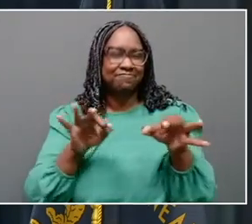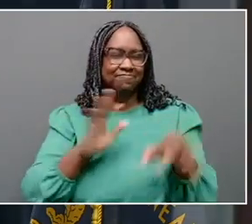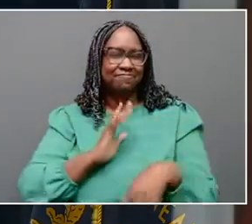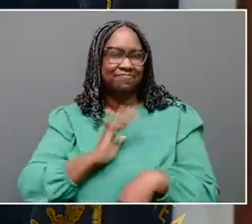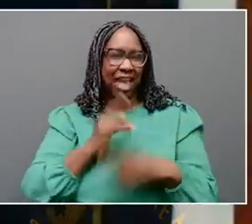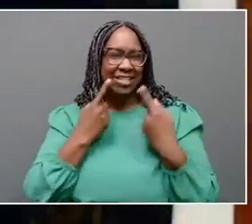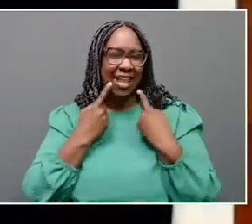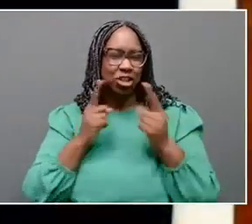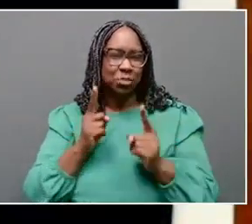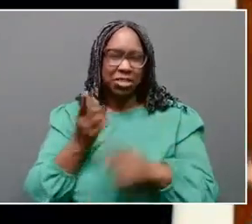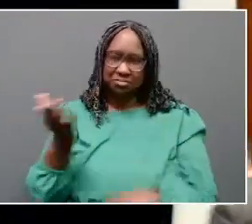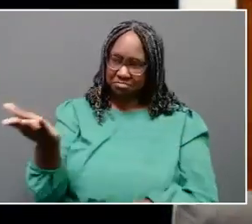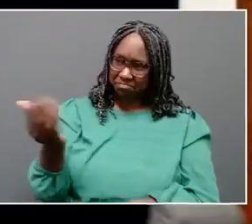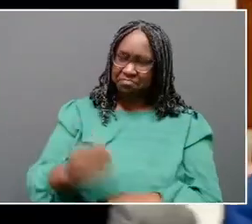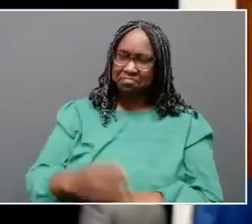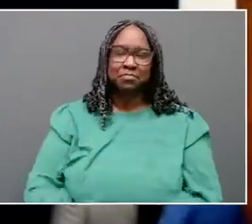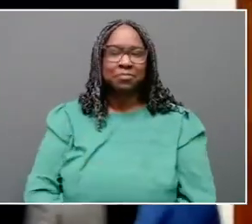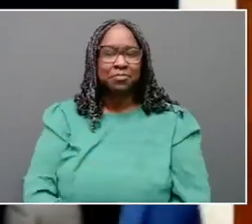Gentlemen.